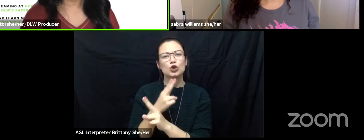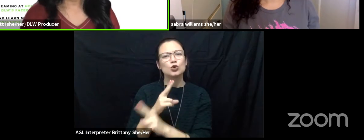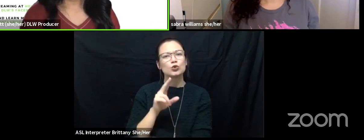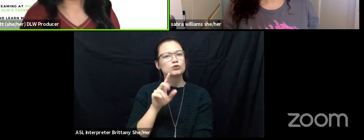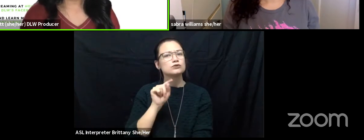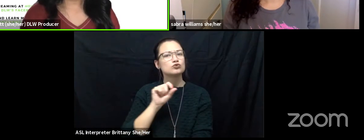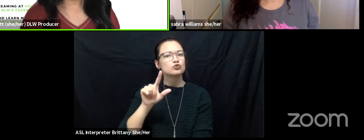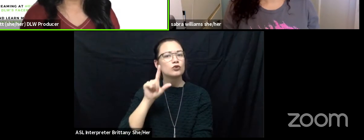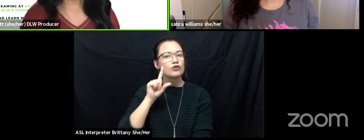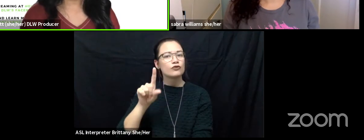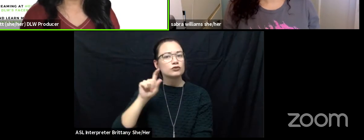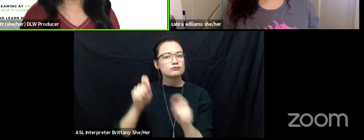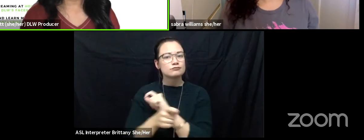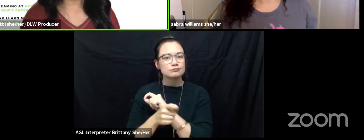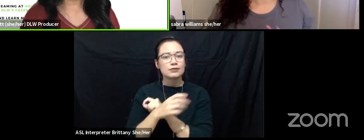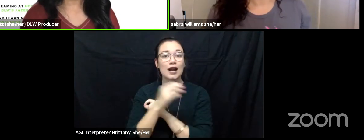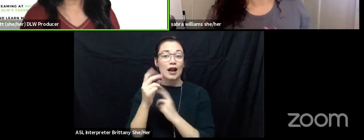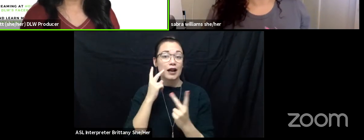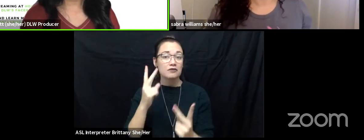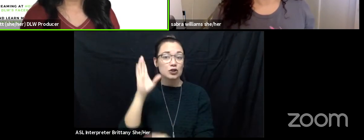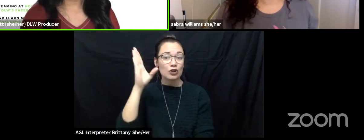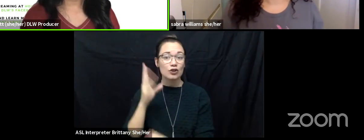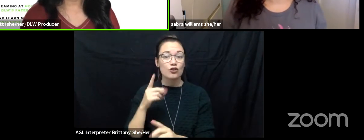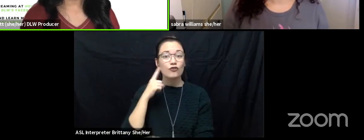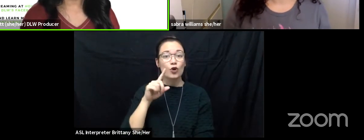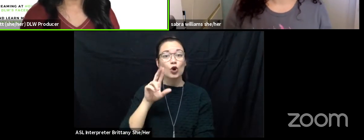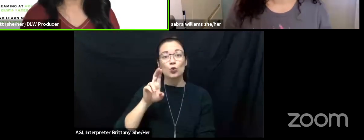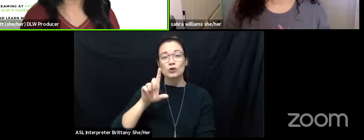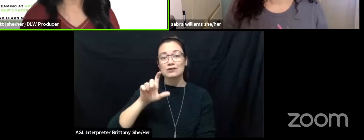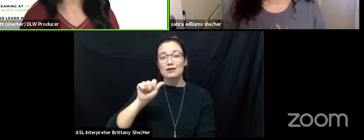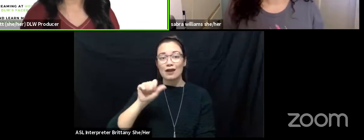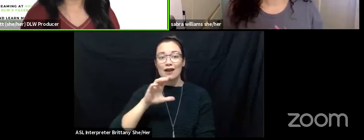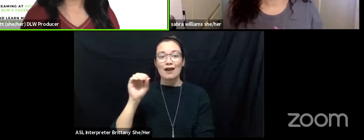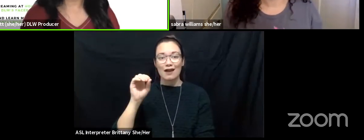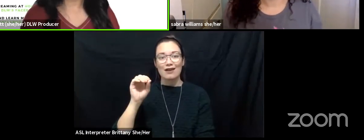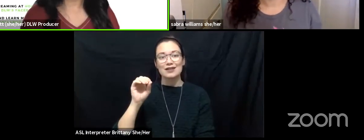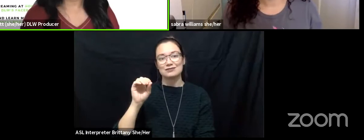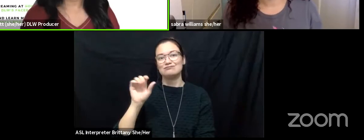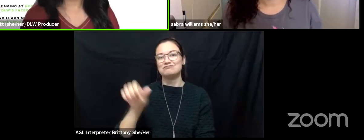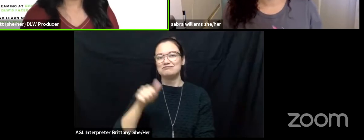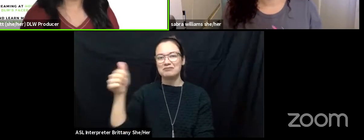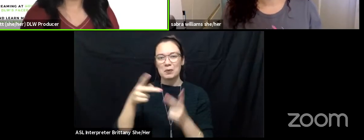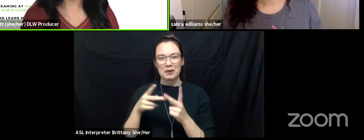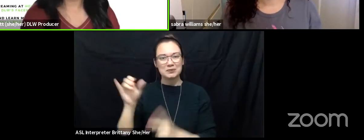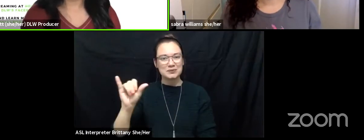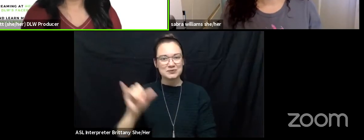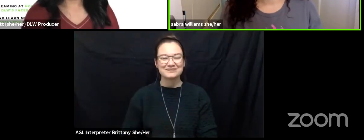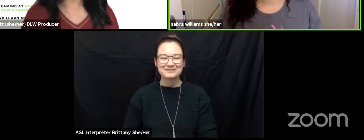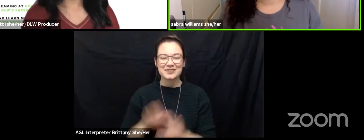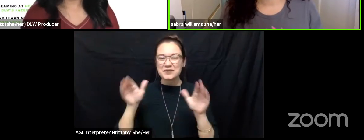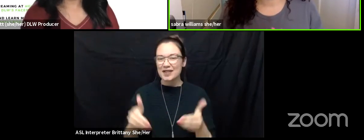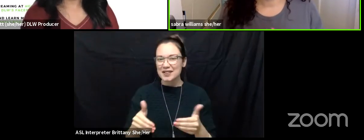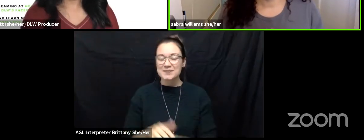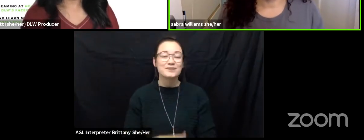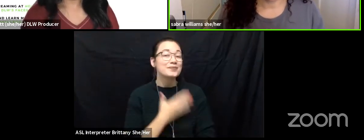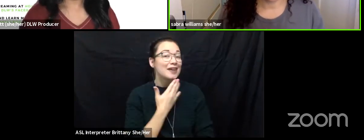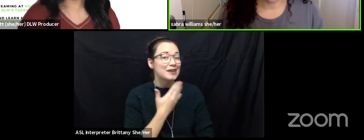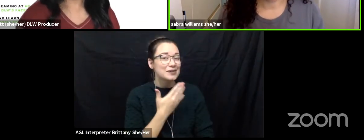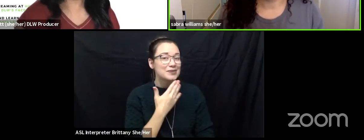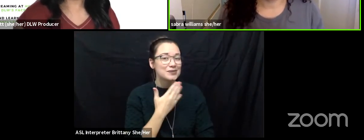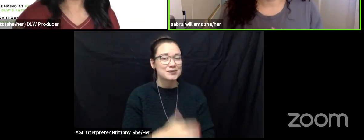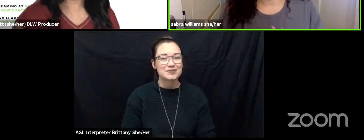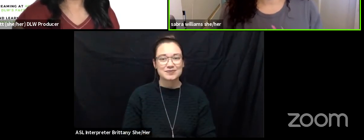transformation, as well as a visiting lecturer at UCLA and a Bellagio Rockefeller resident fellow. Welcome, Sabra. Thank you.